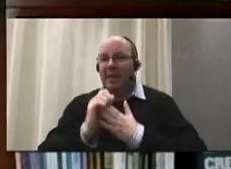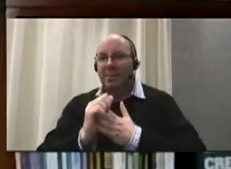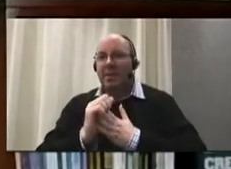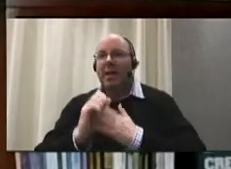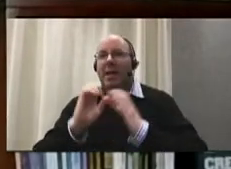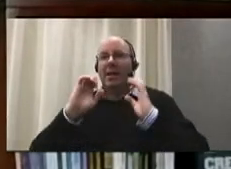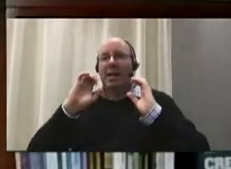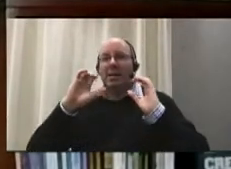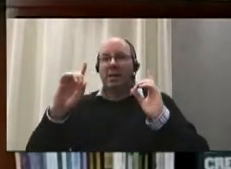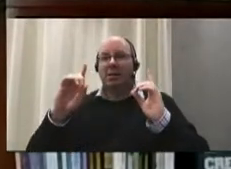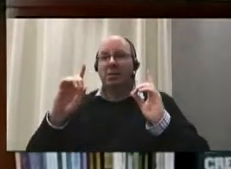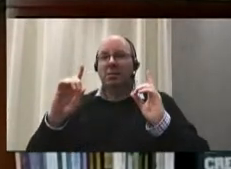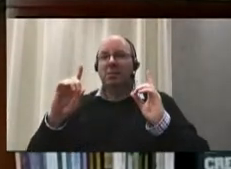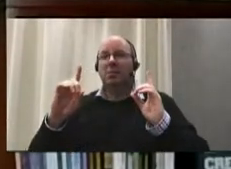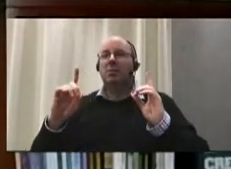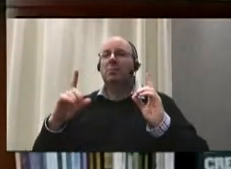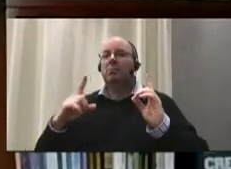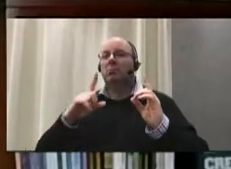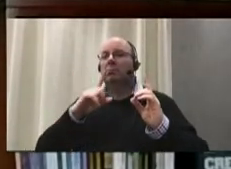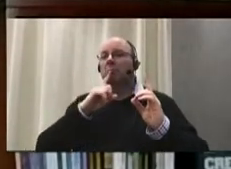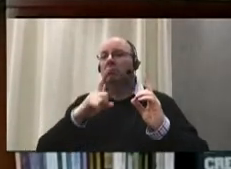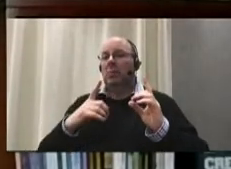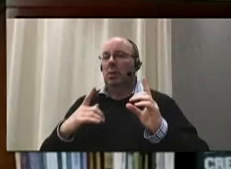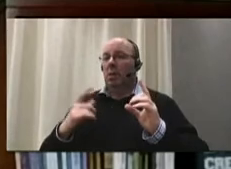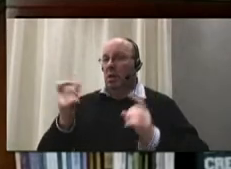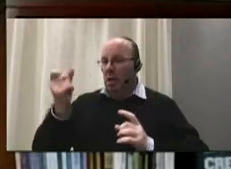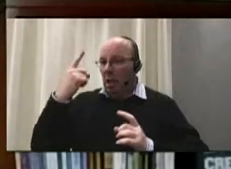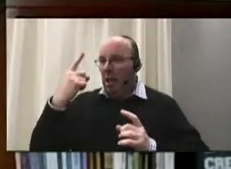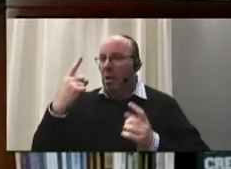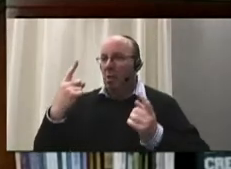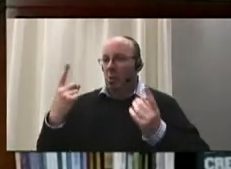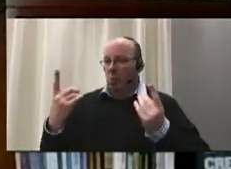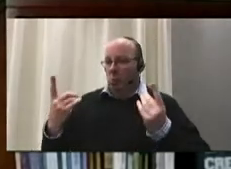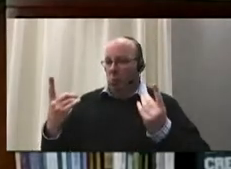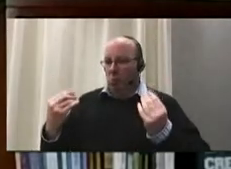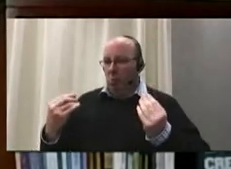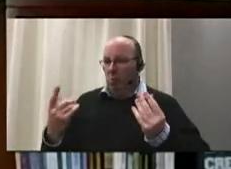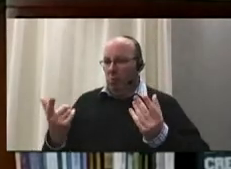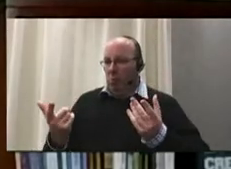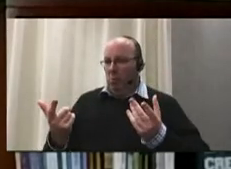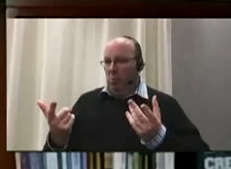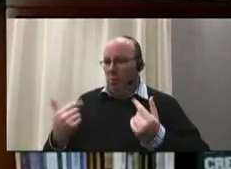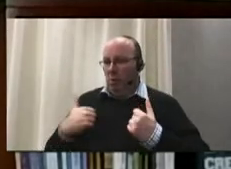clear about what we know and who we are sets the stage for that. So